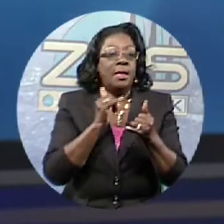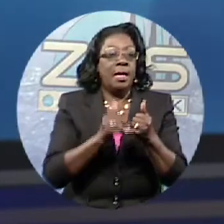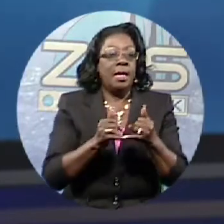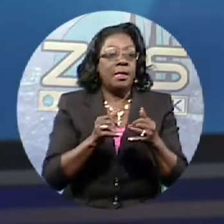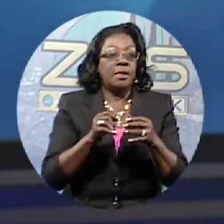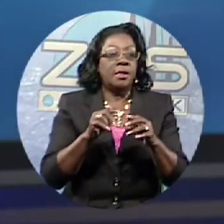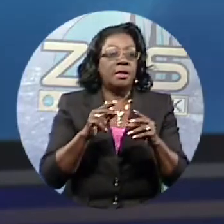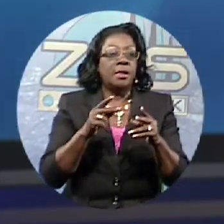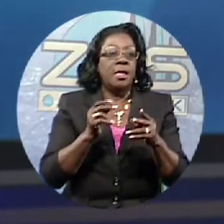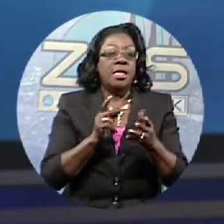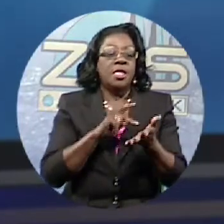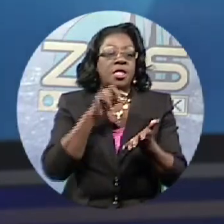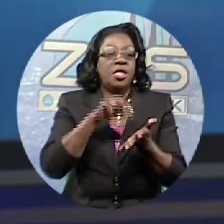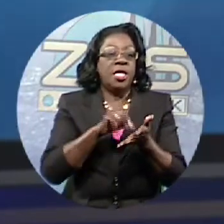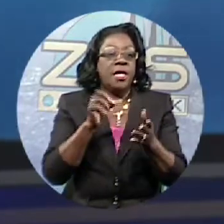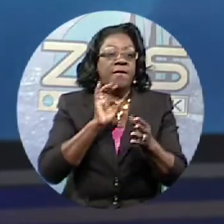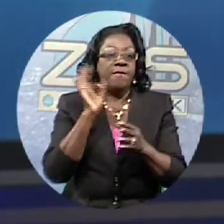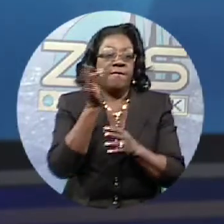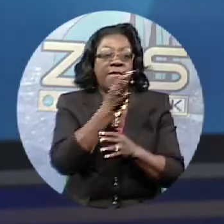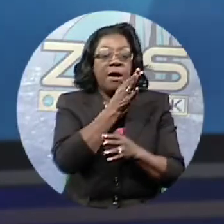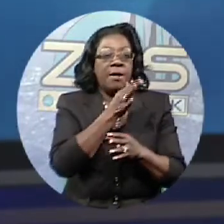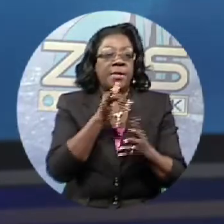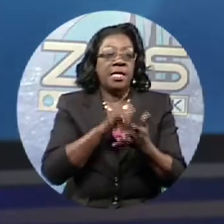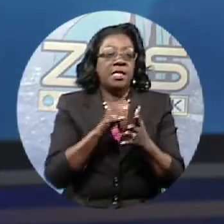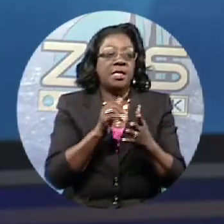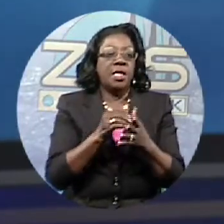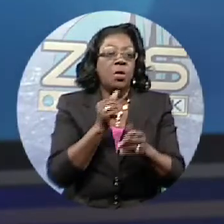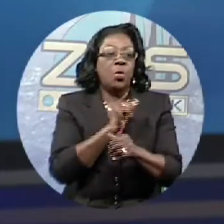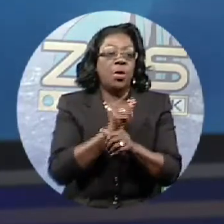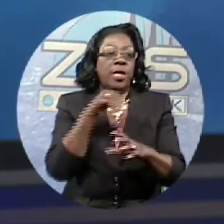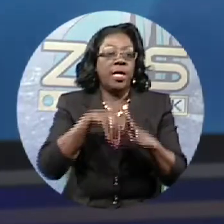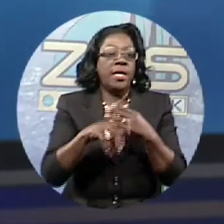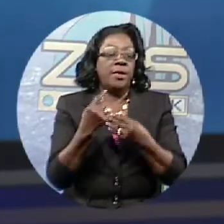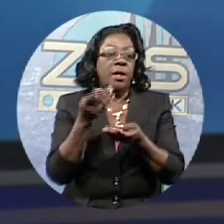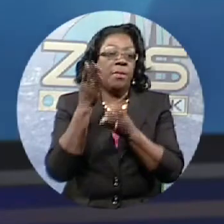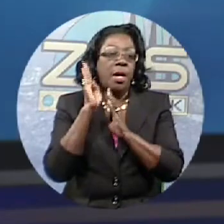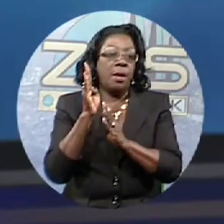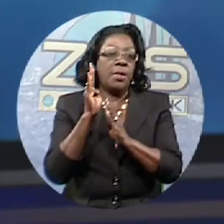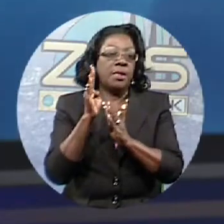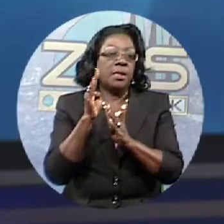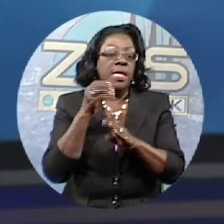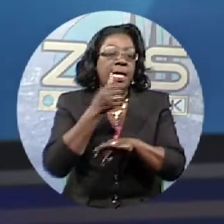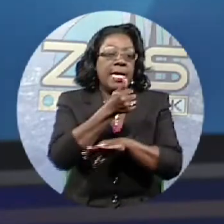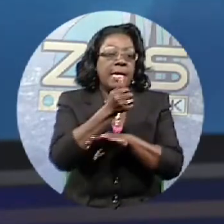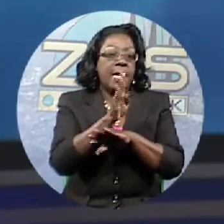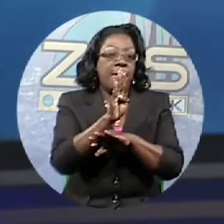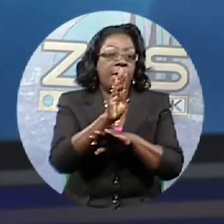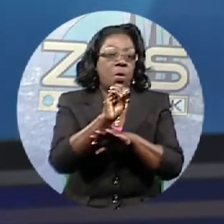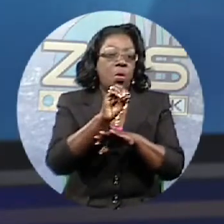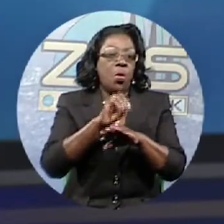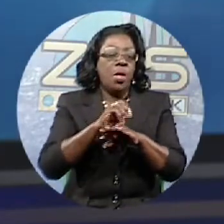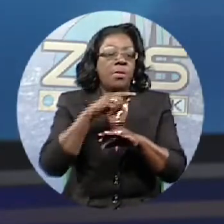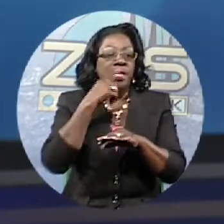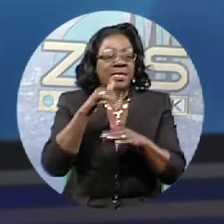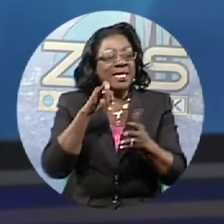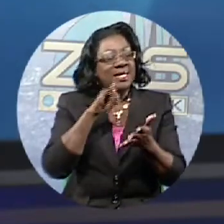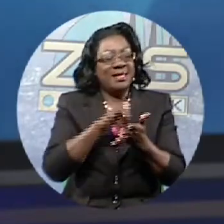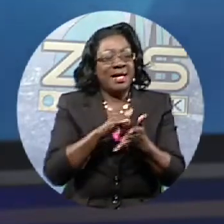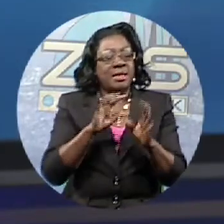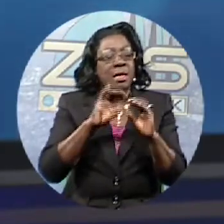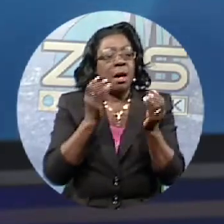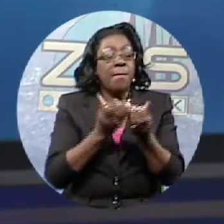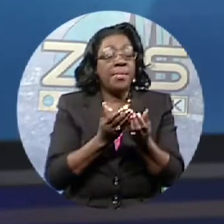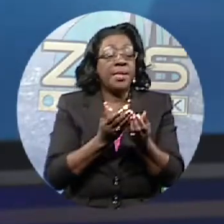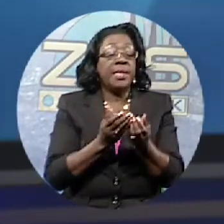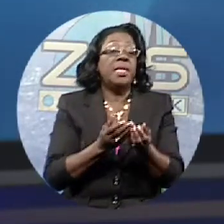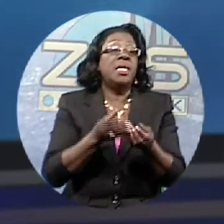that is still producing in the Bahamas, but officials from Abaco Big Bird say the company could be forced to close down if provisions are not put